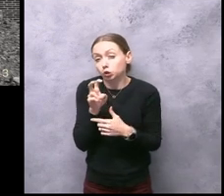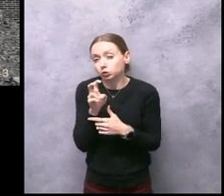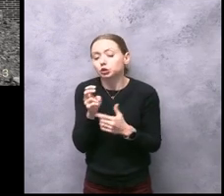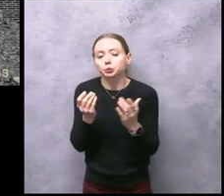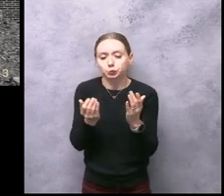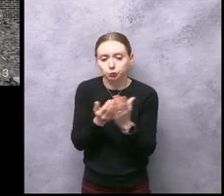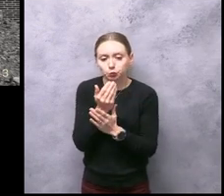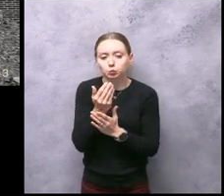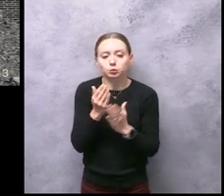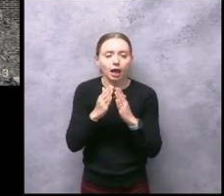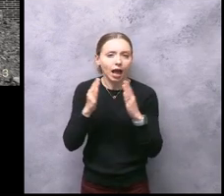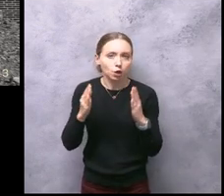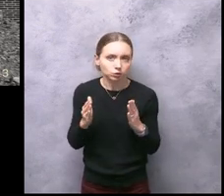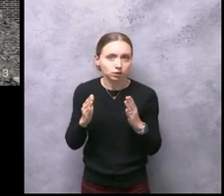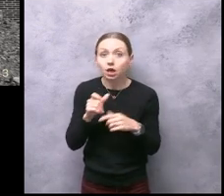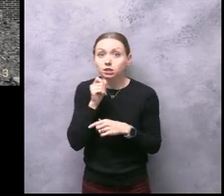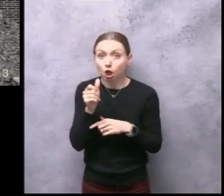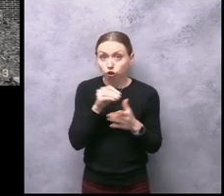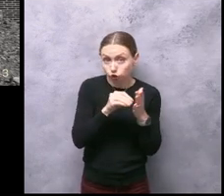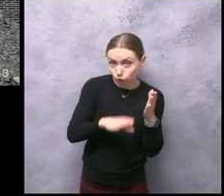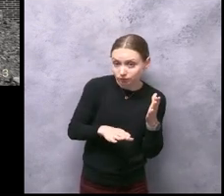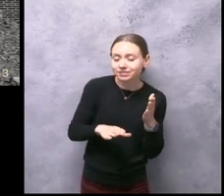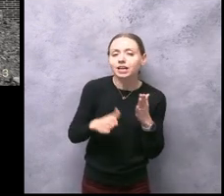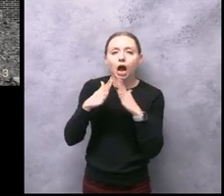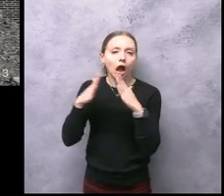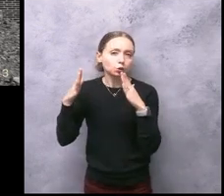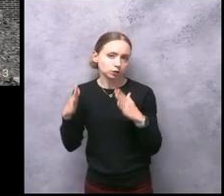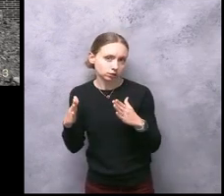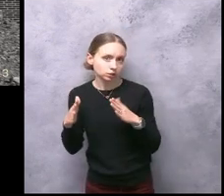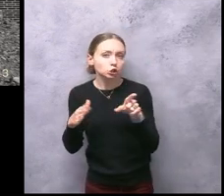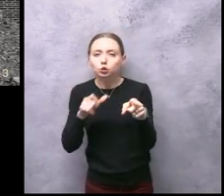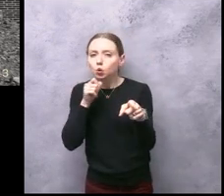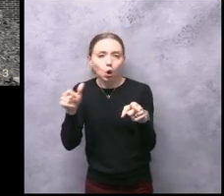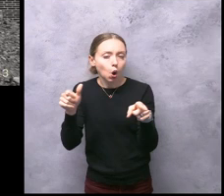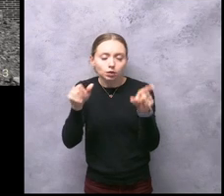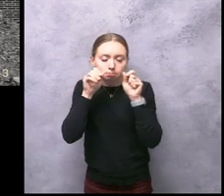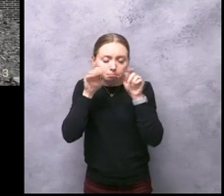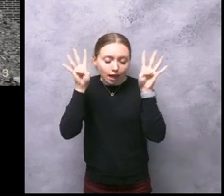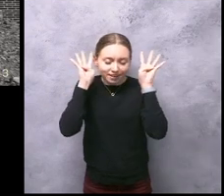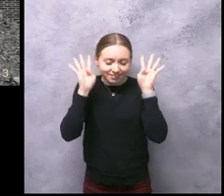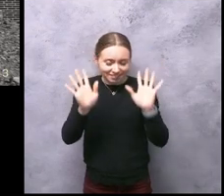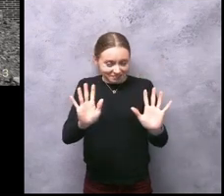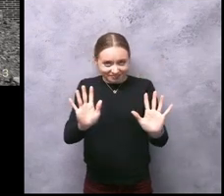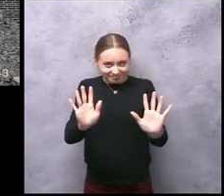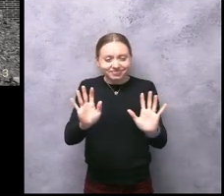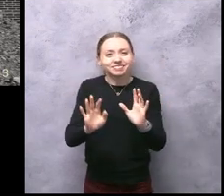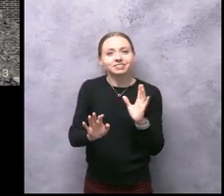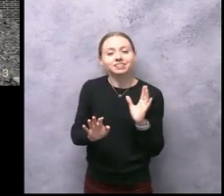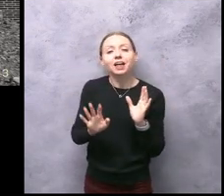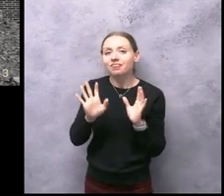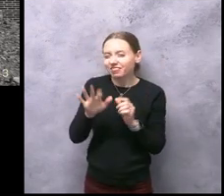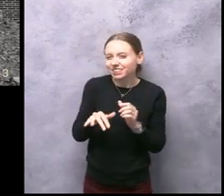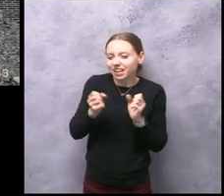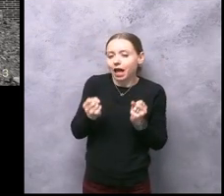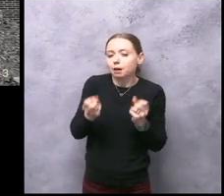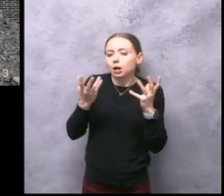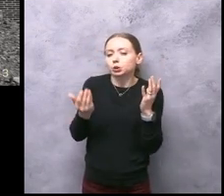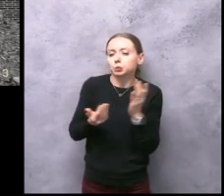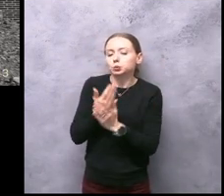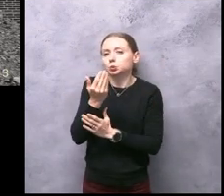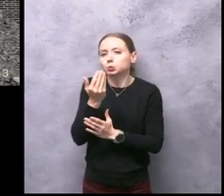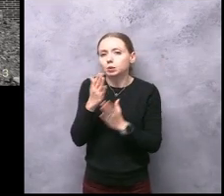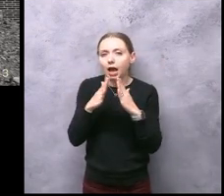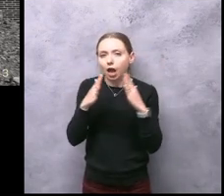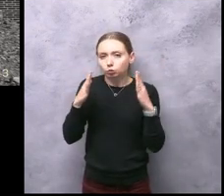This is not students, this is housing units. So before you panic, these are the number of new housing units.